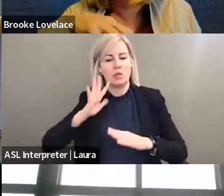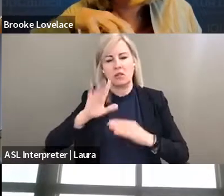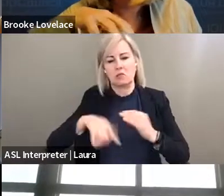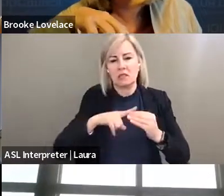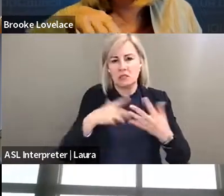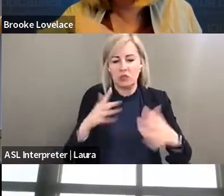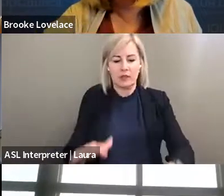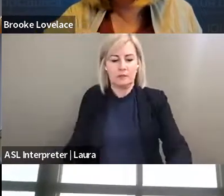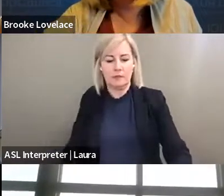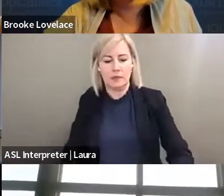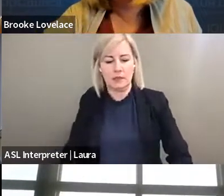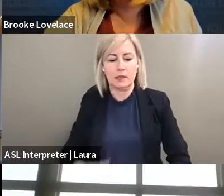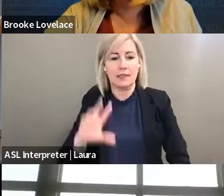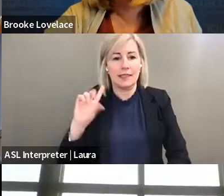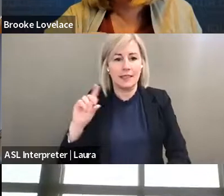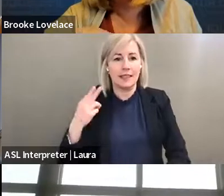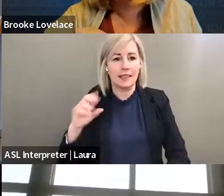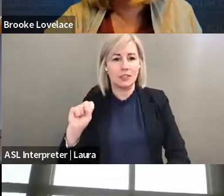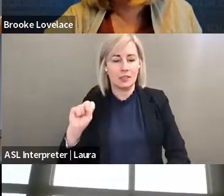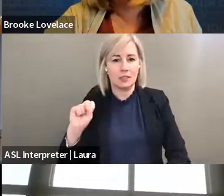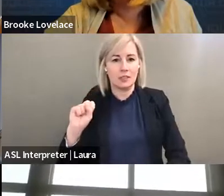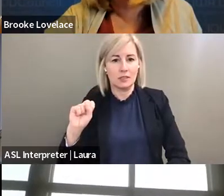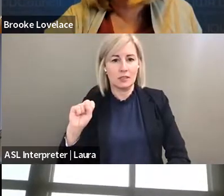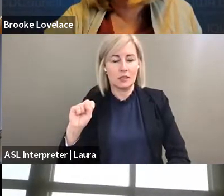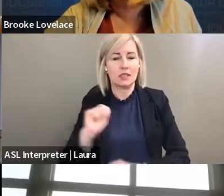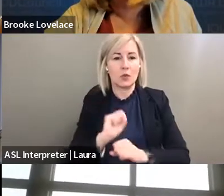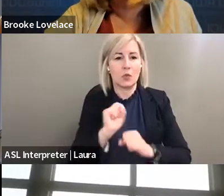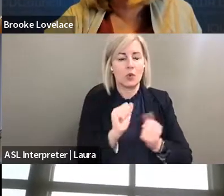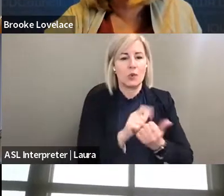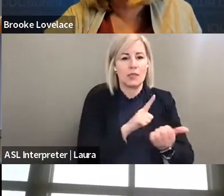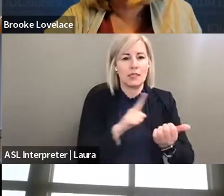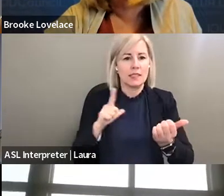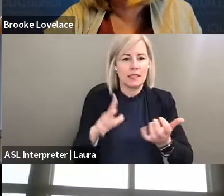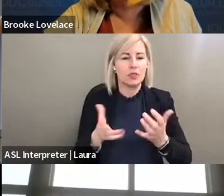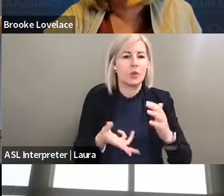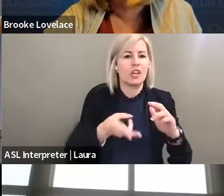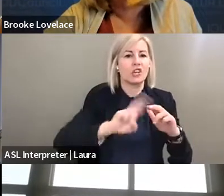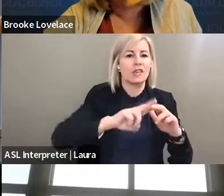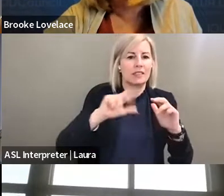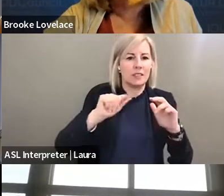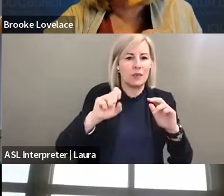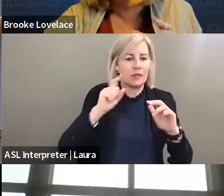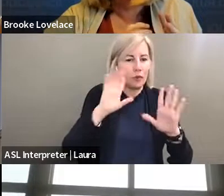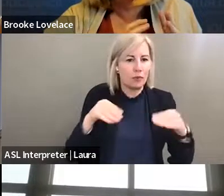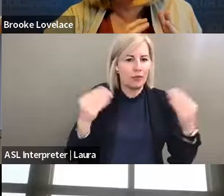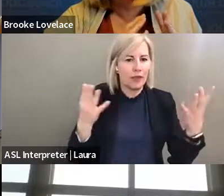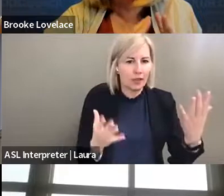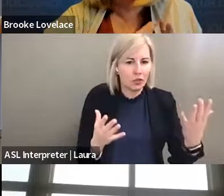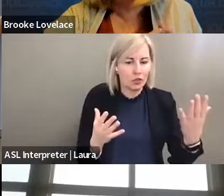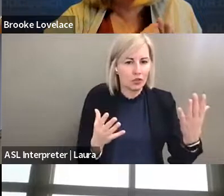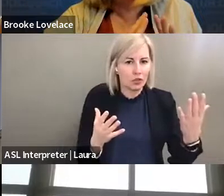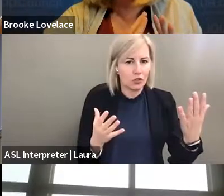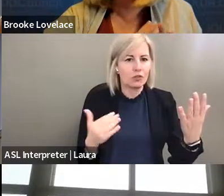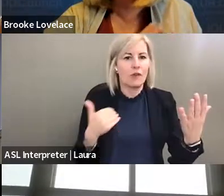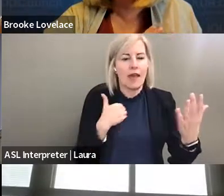already, but DHS has been working with legislators to increase the rates of providers to have